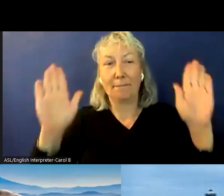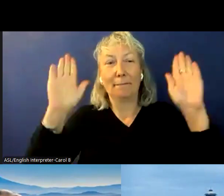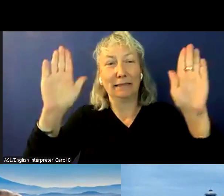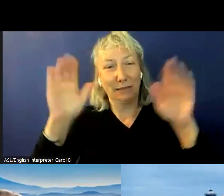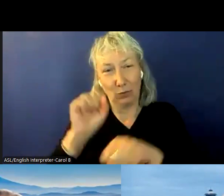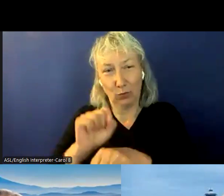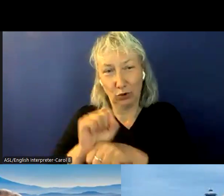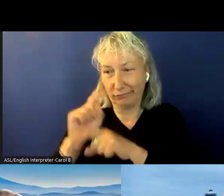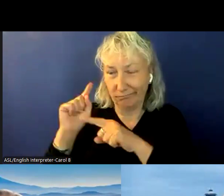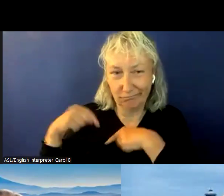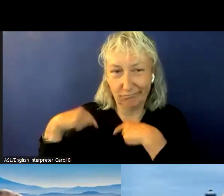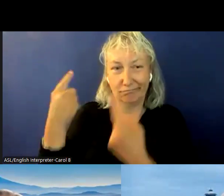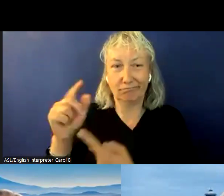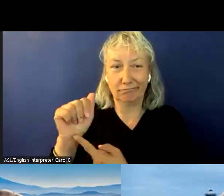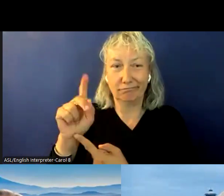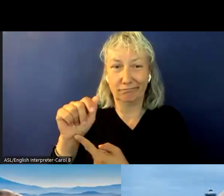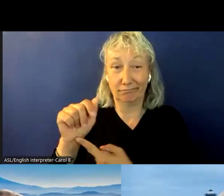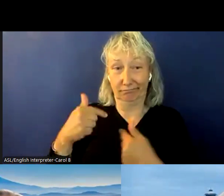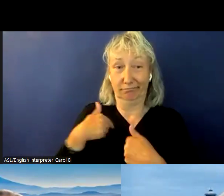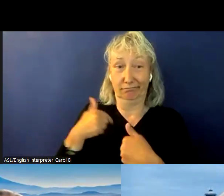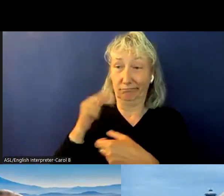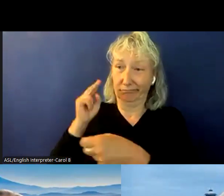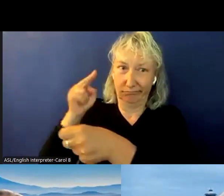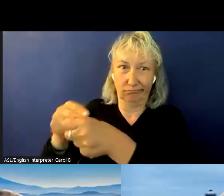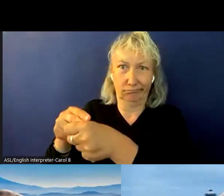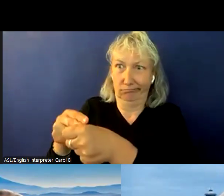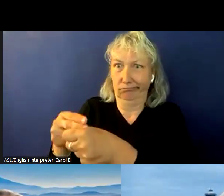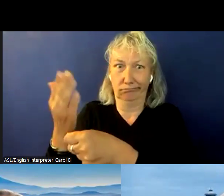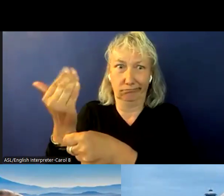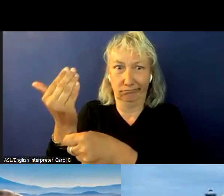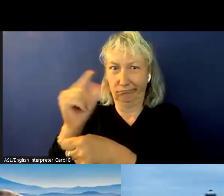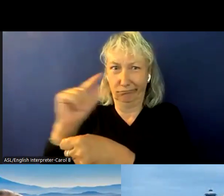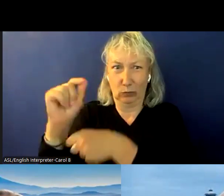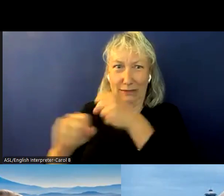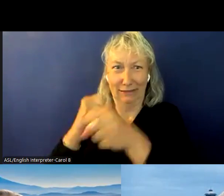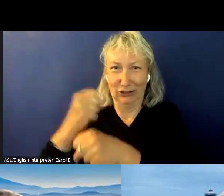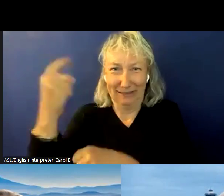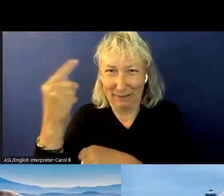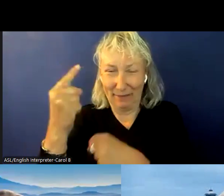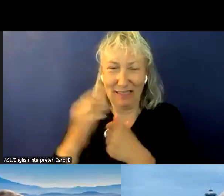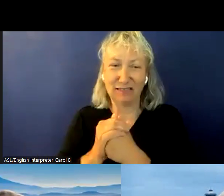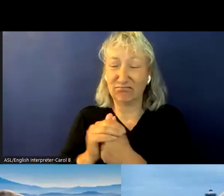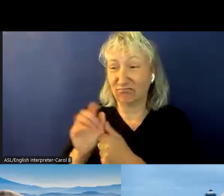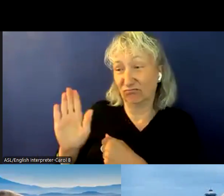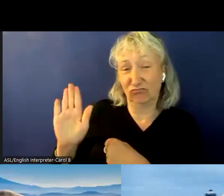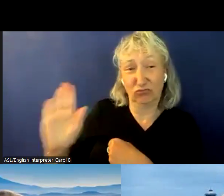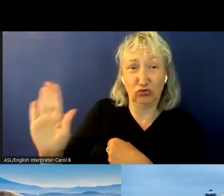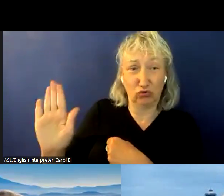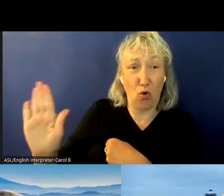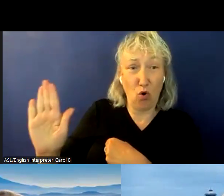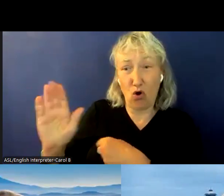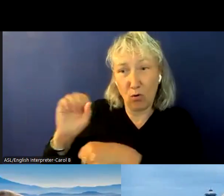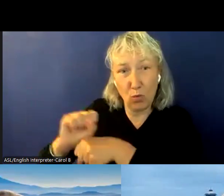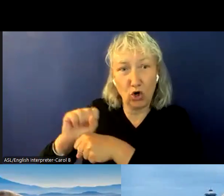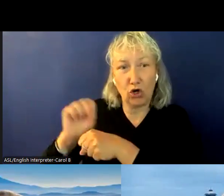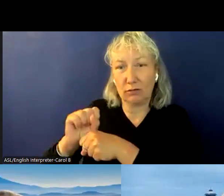I've been involved in this for probably 15 to 20 years, and you've just been a foundation for us. And